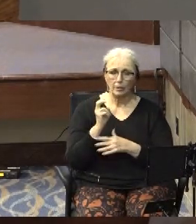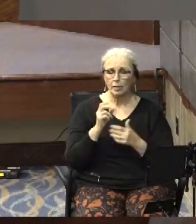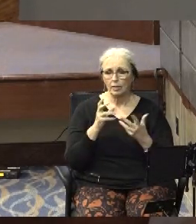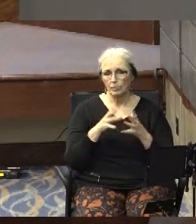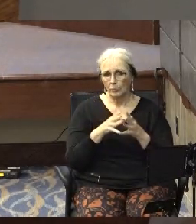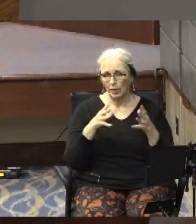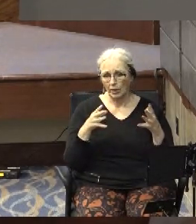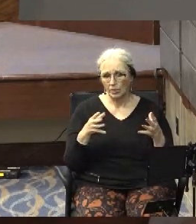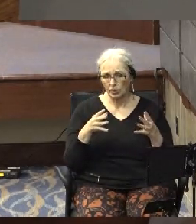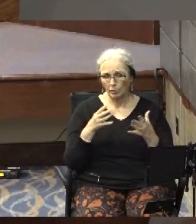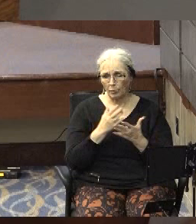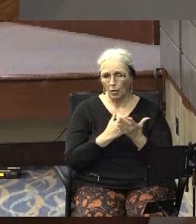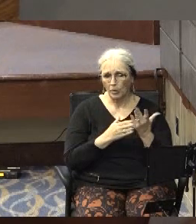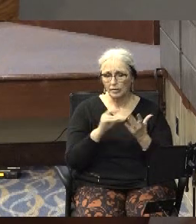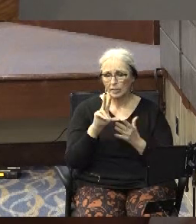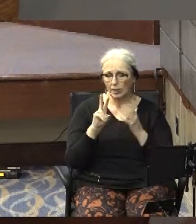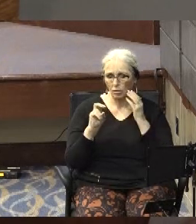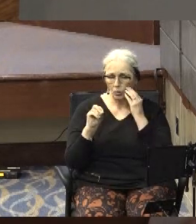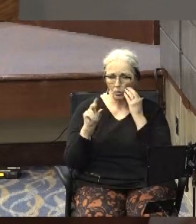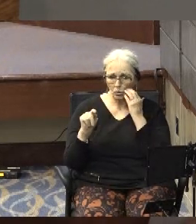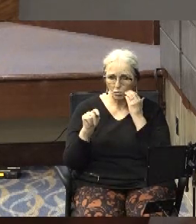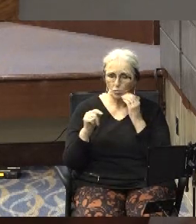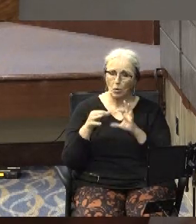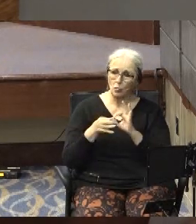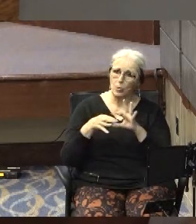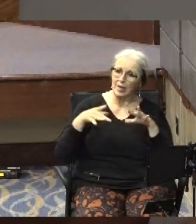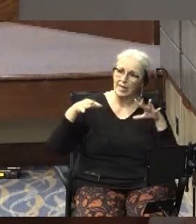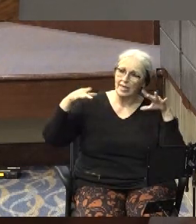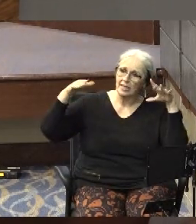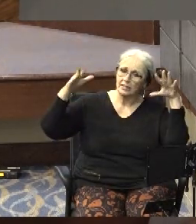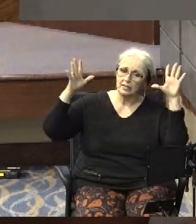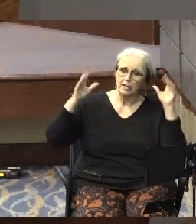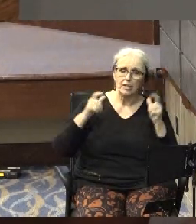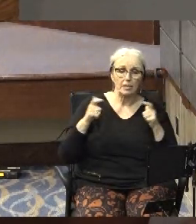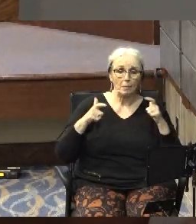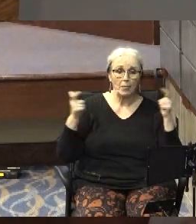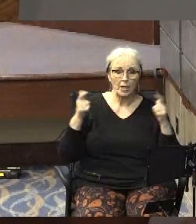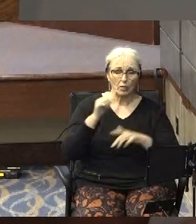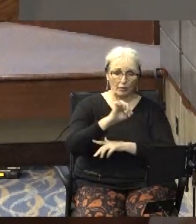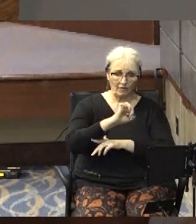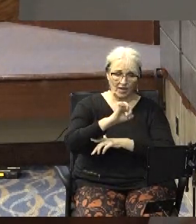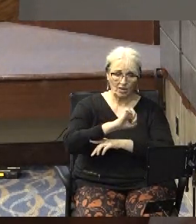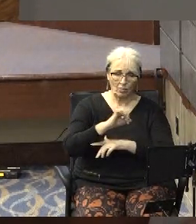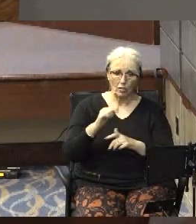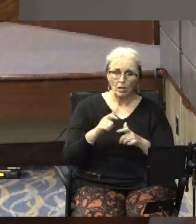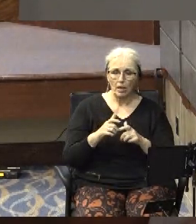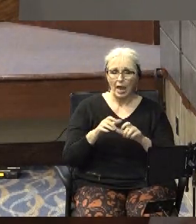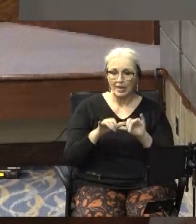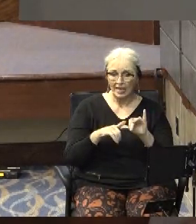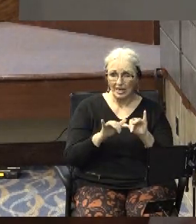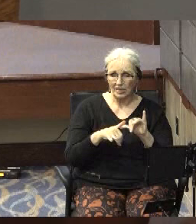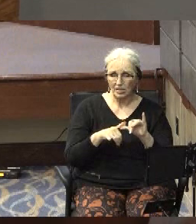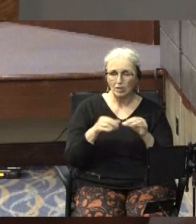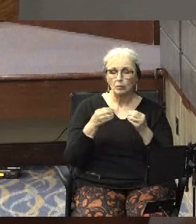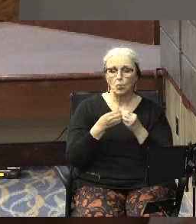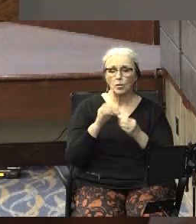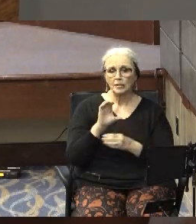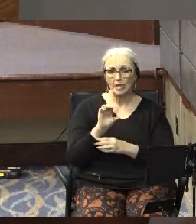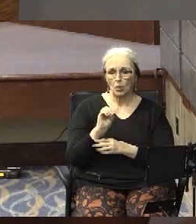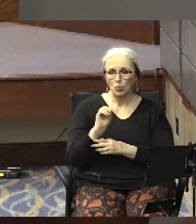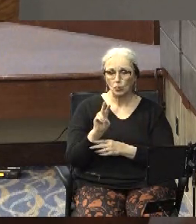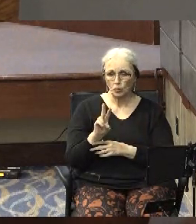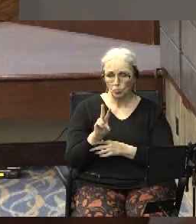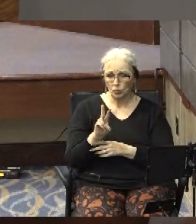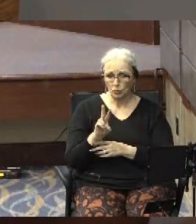substantial portion of CO2 emitted to the atmosphere. The bigger the vehicle and the engine, the more CO2 is